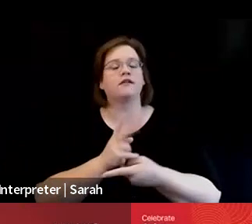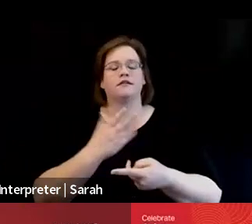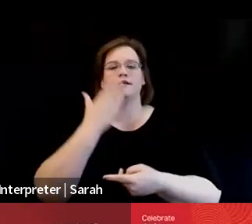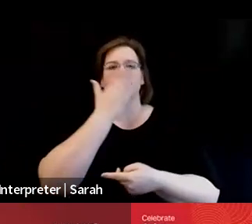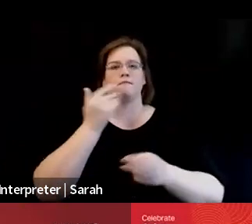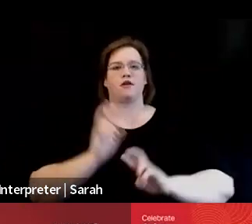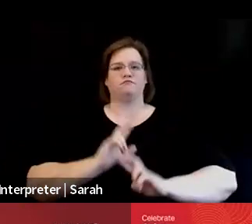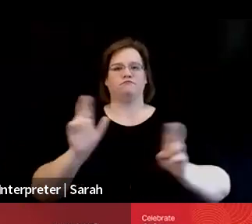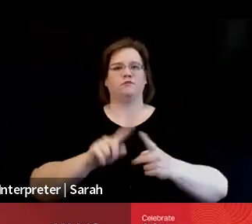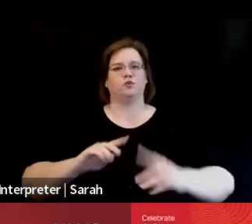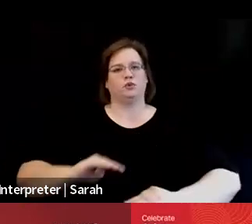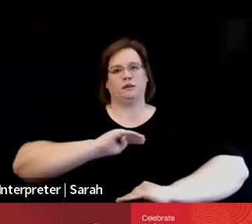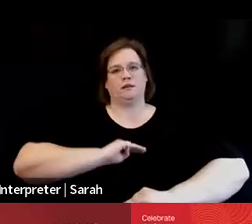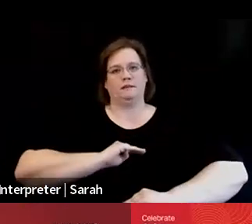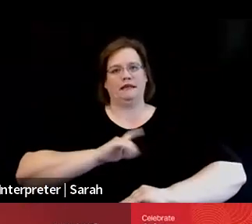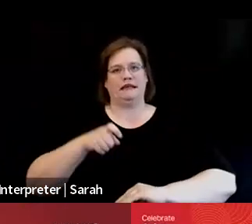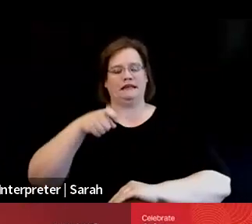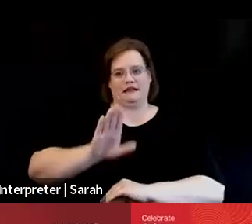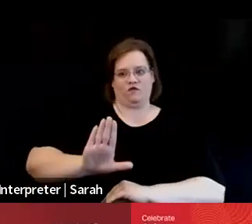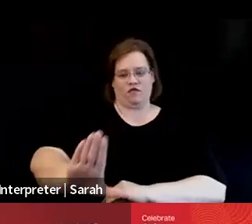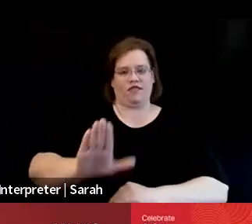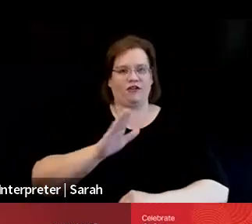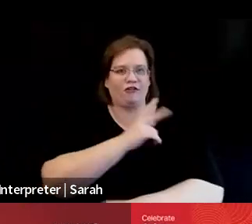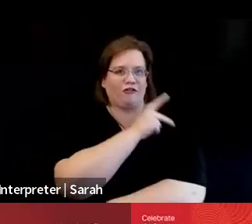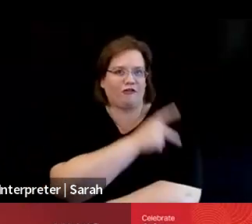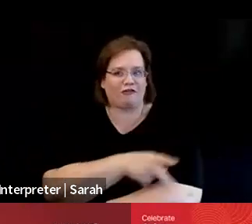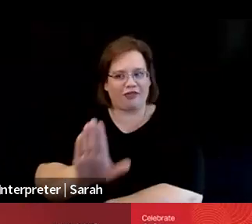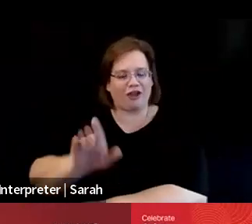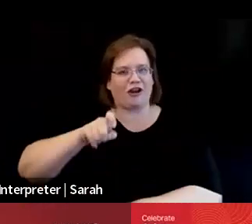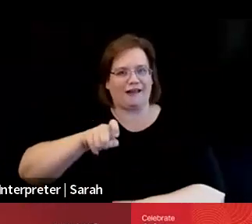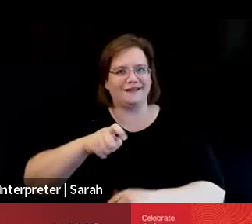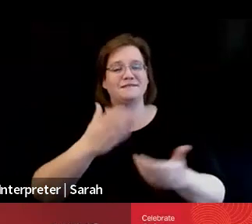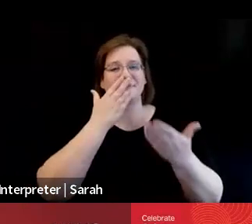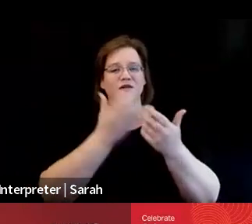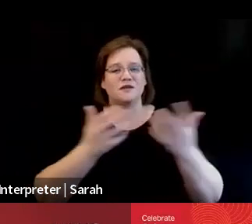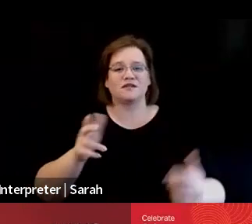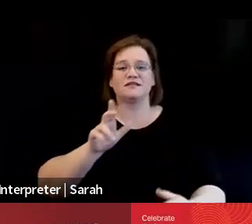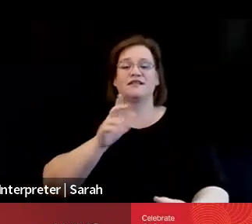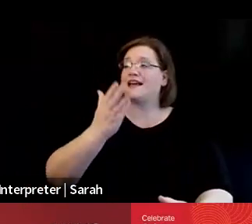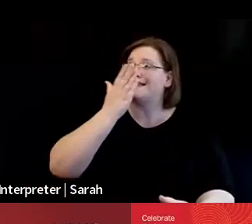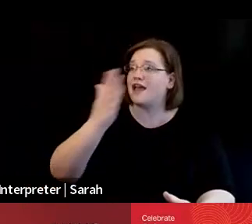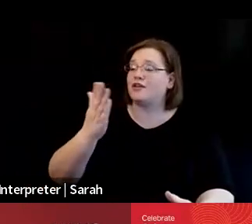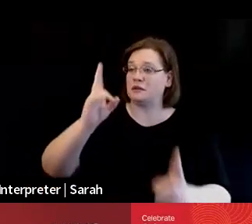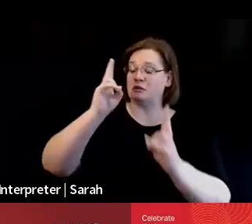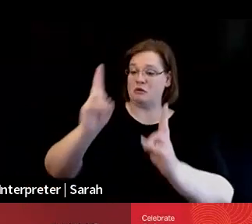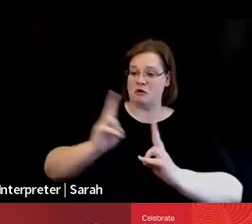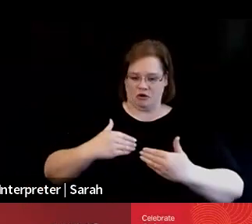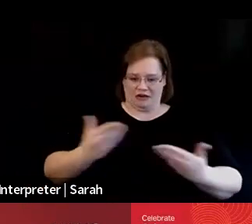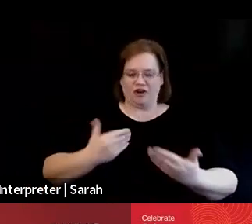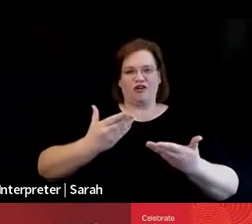to be able to meet the needs of the patient. Thank you all so much. Thank you, Gabriela. It was an honor to be here and very